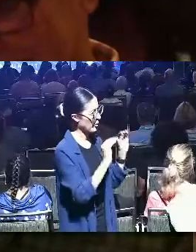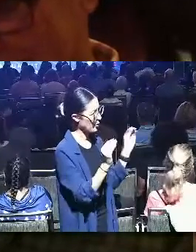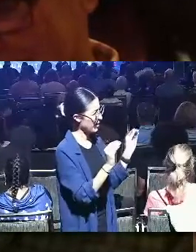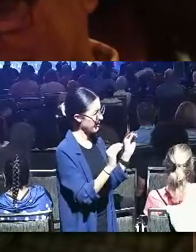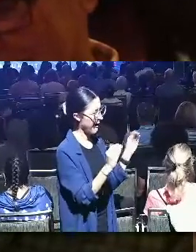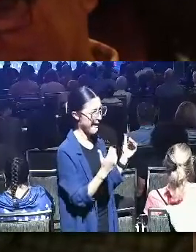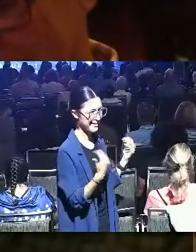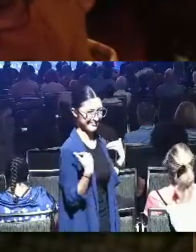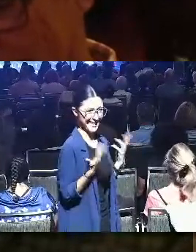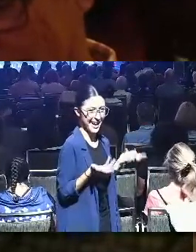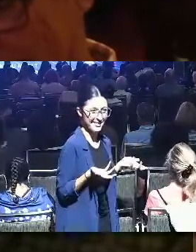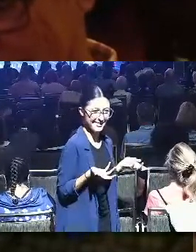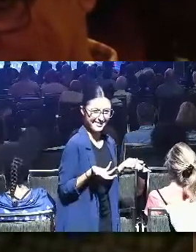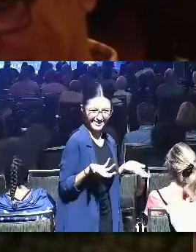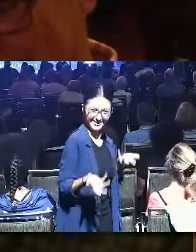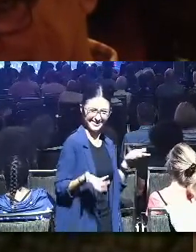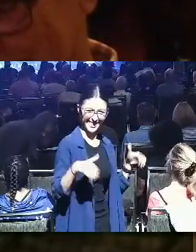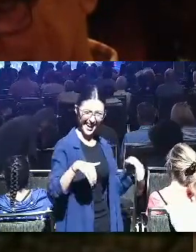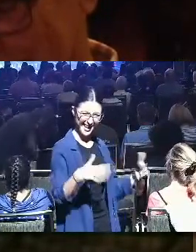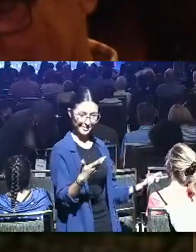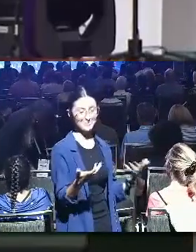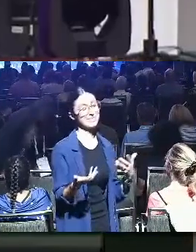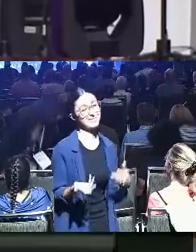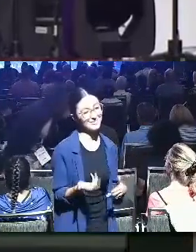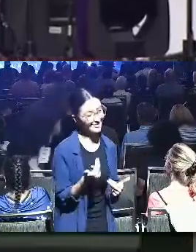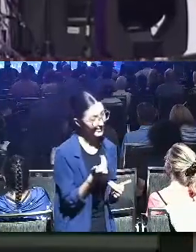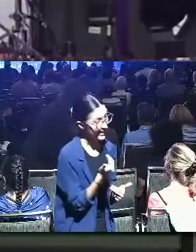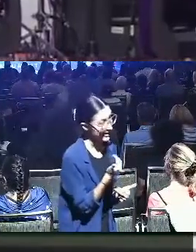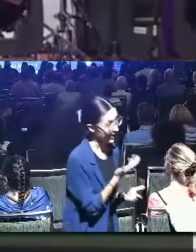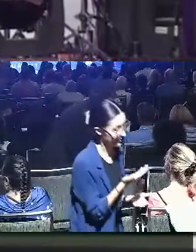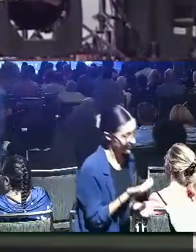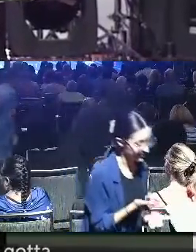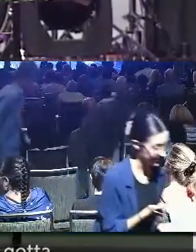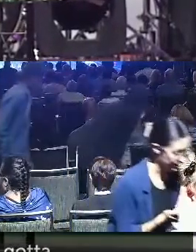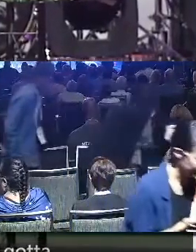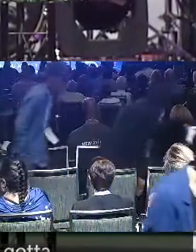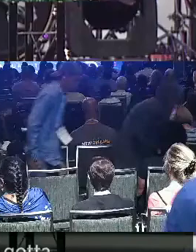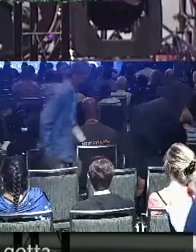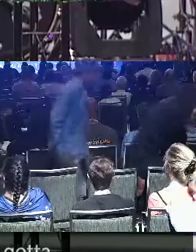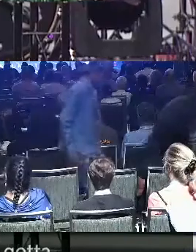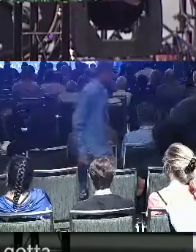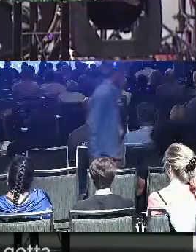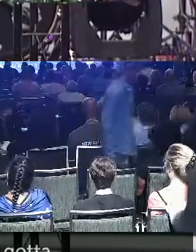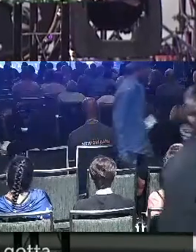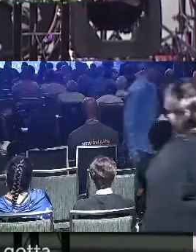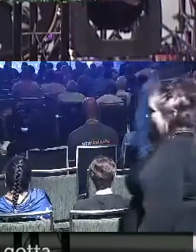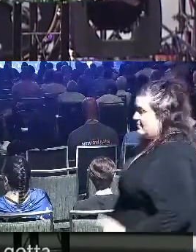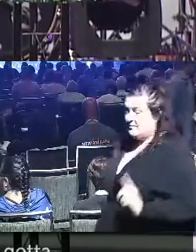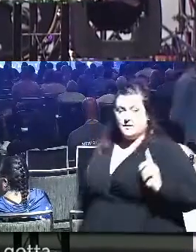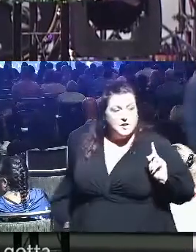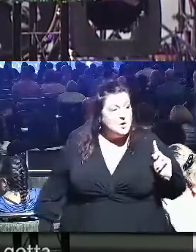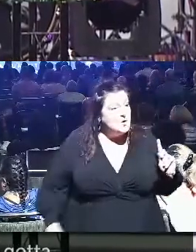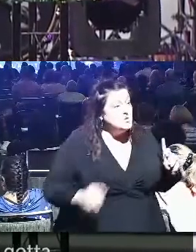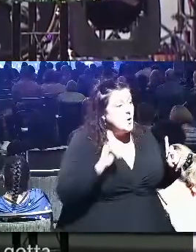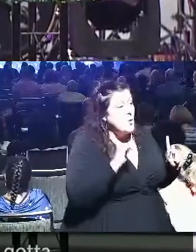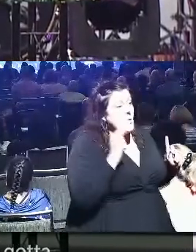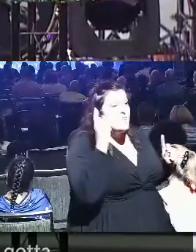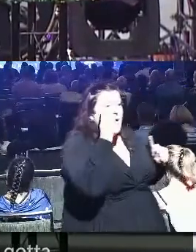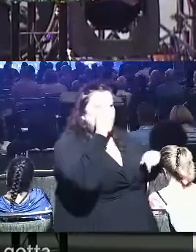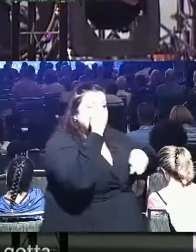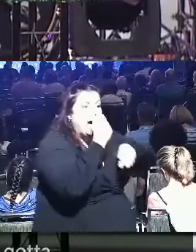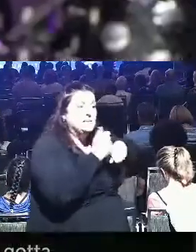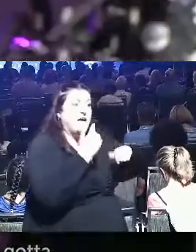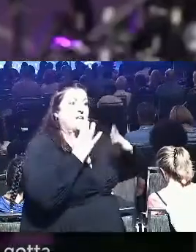that, guys. You know, I think we got to kill a scarcity mindset in our hearts, brothers and sisters. You know